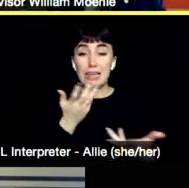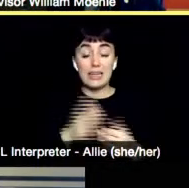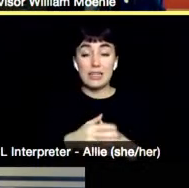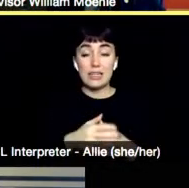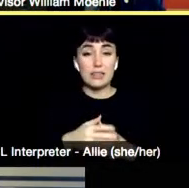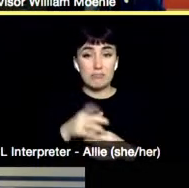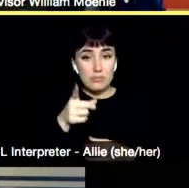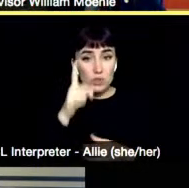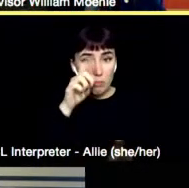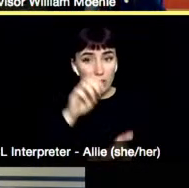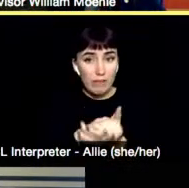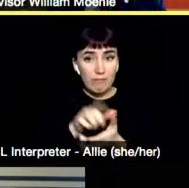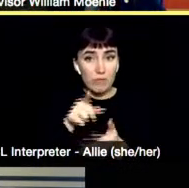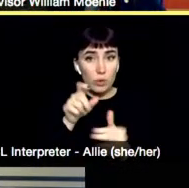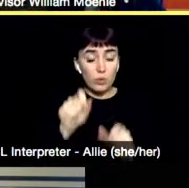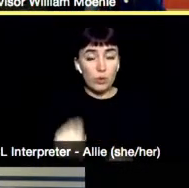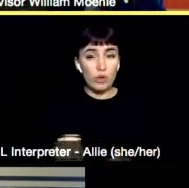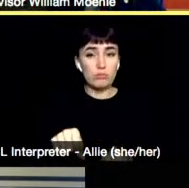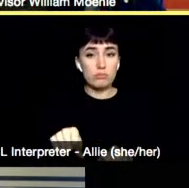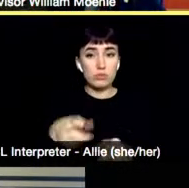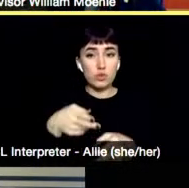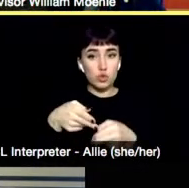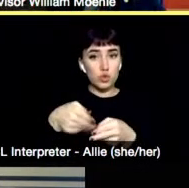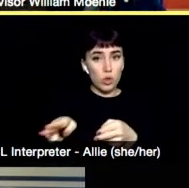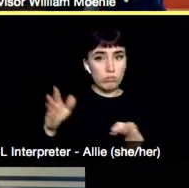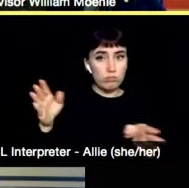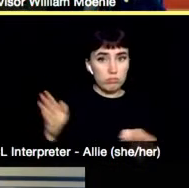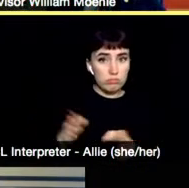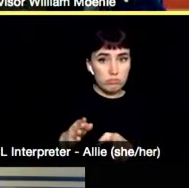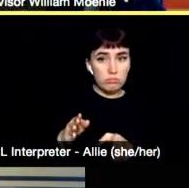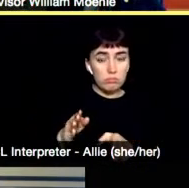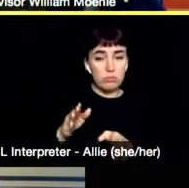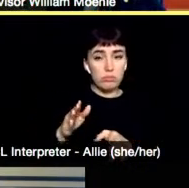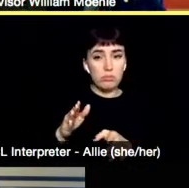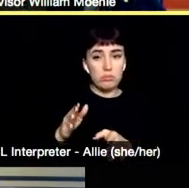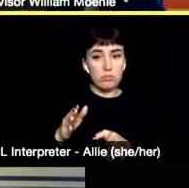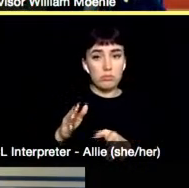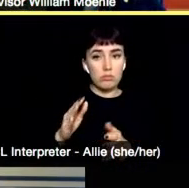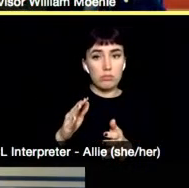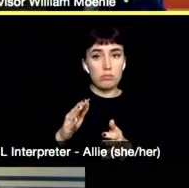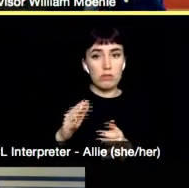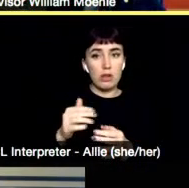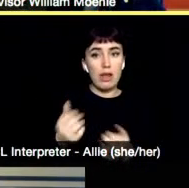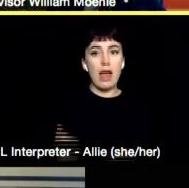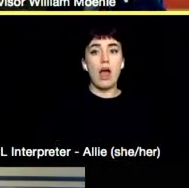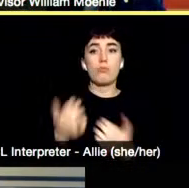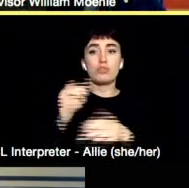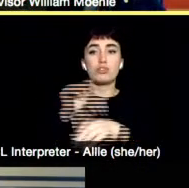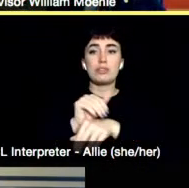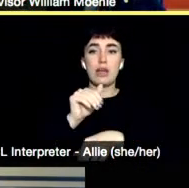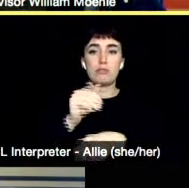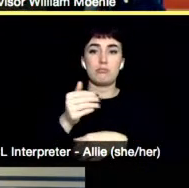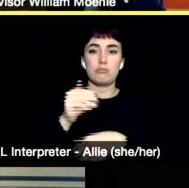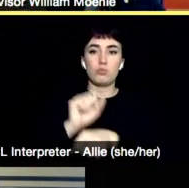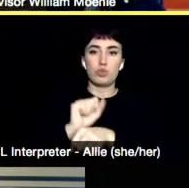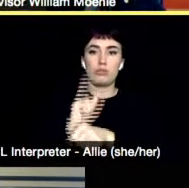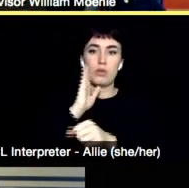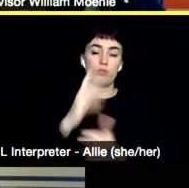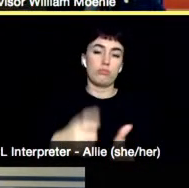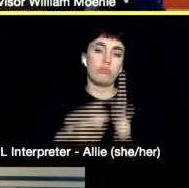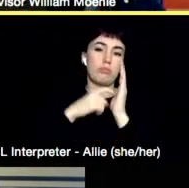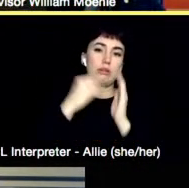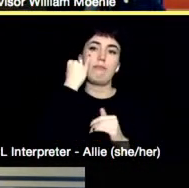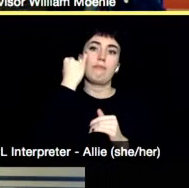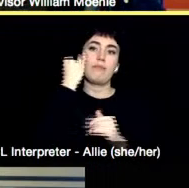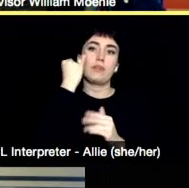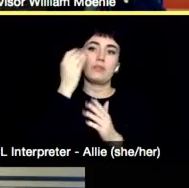Do you believe you could shorten the amount of night work that would ultimately be required if there was